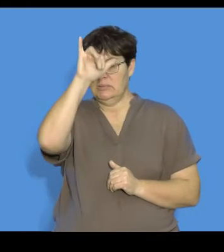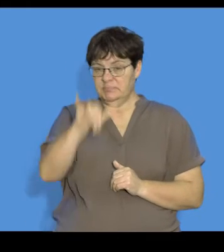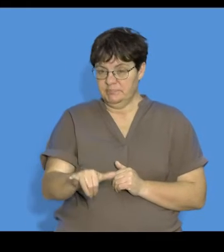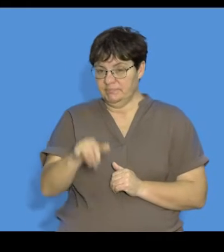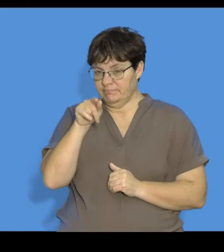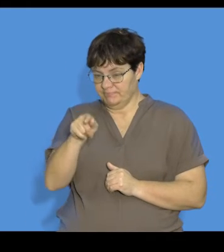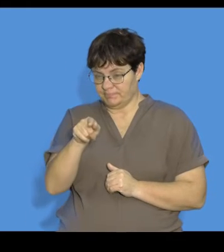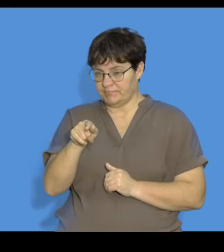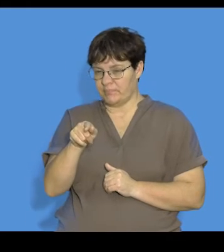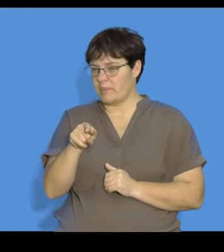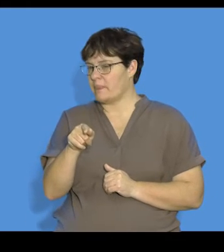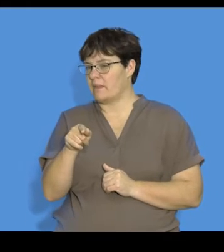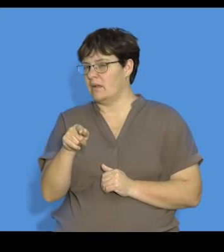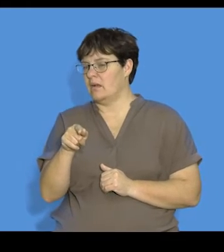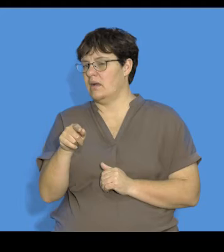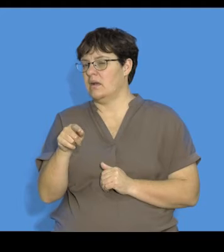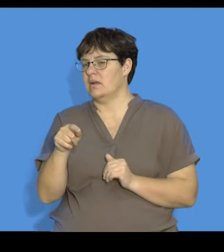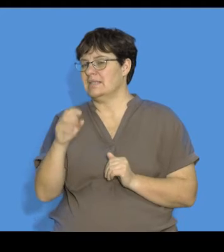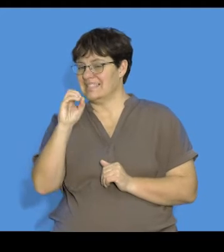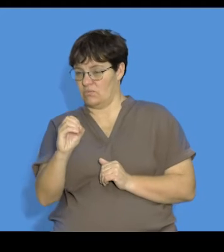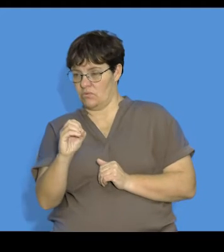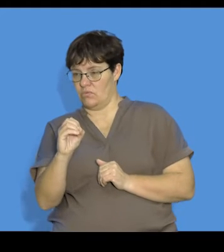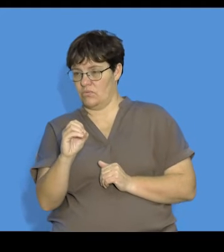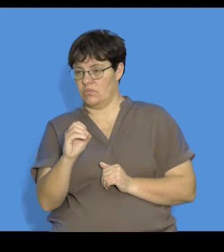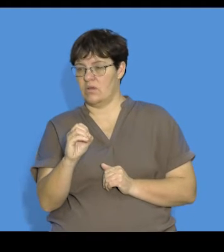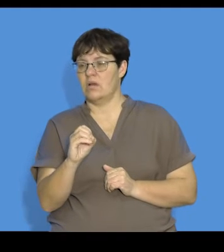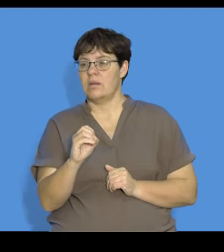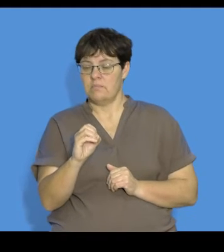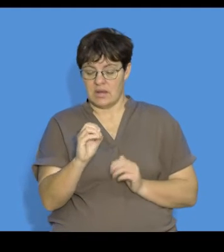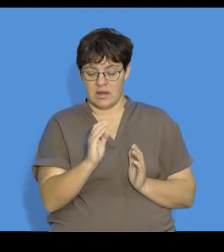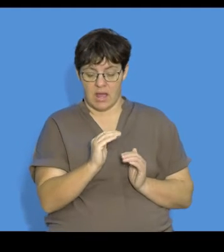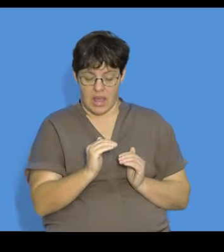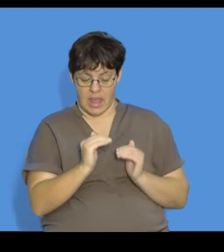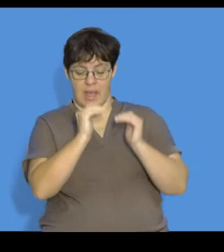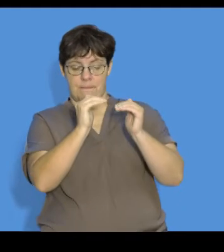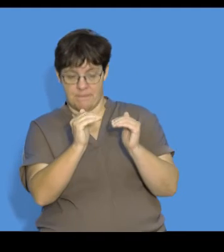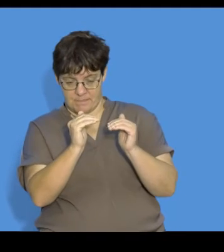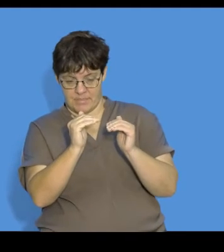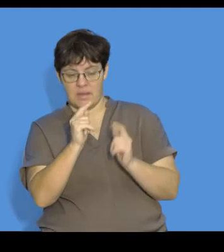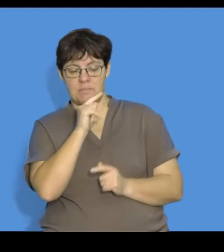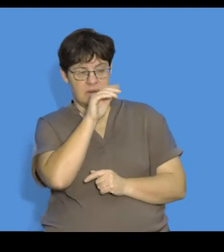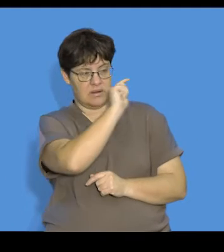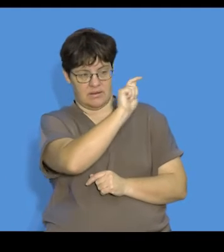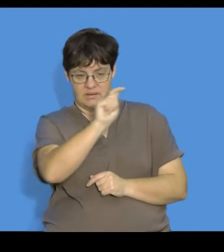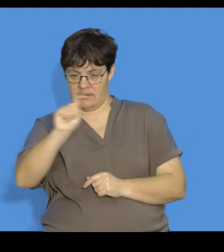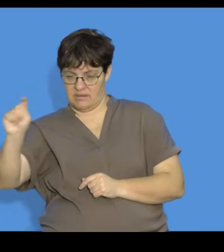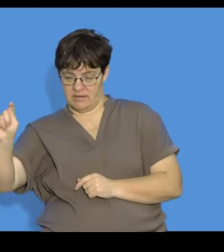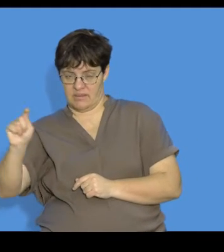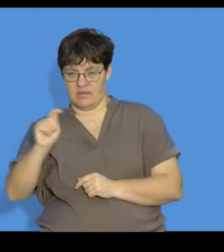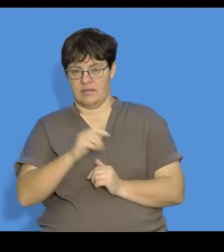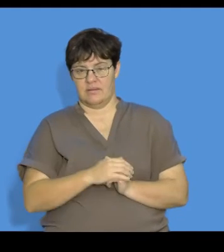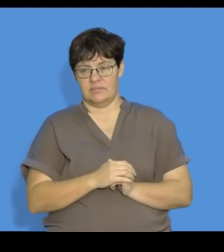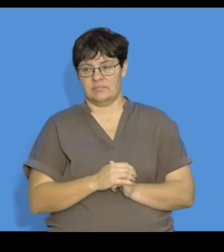was at y is equals to 0. This also shifted 1 unit up. It became y is equals to